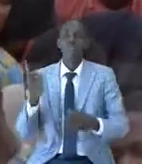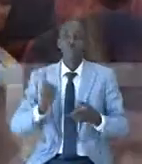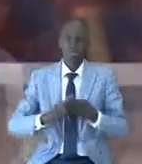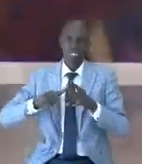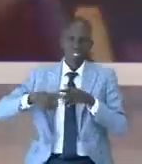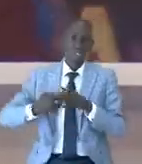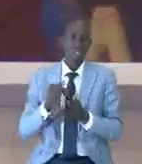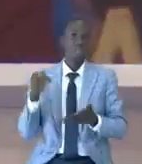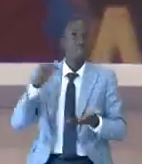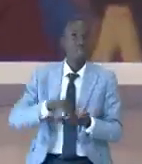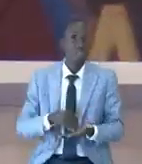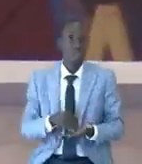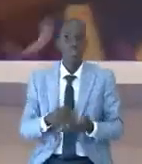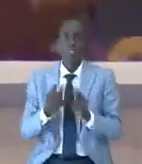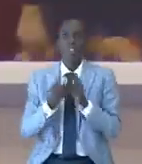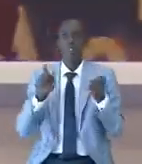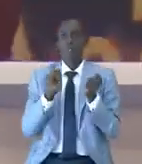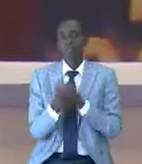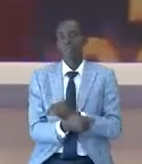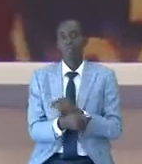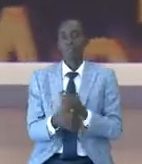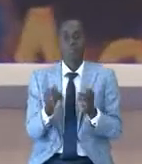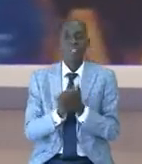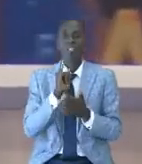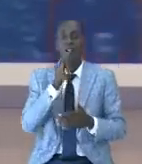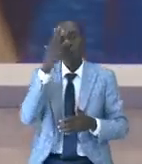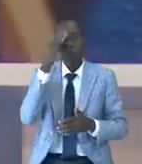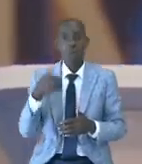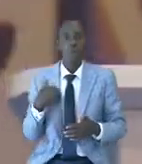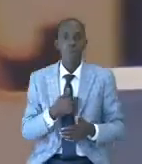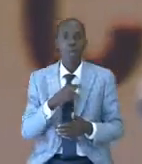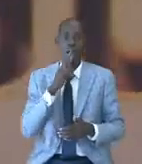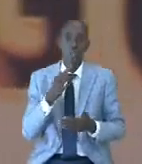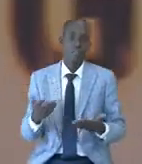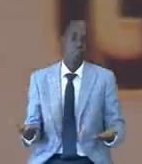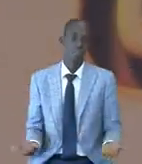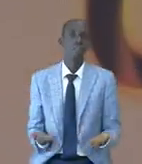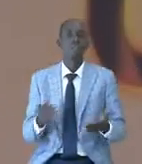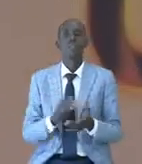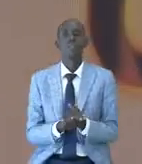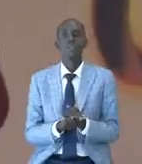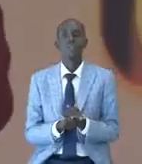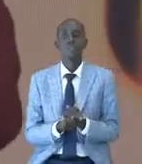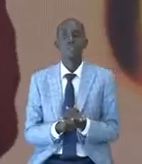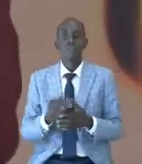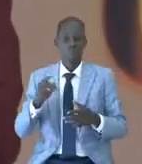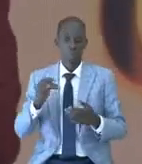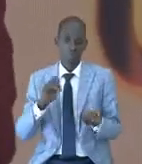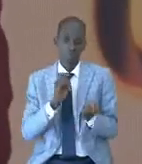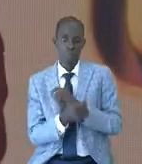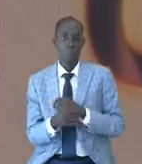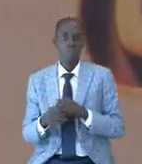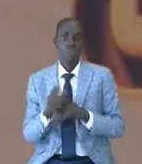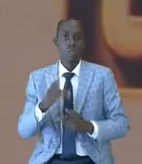reactivation. Great change. That's why we're here today. For the Almighty to look at you, turn your life